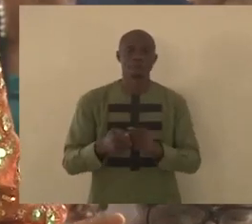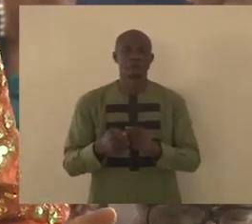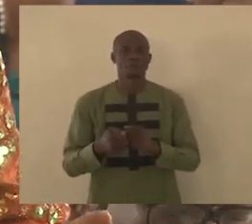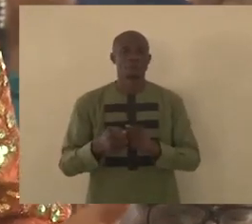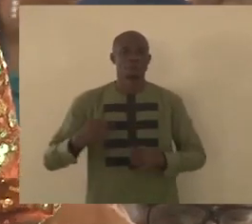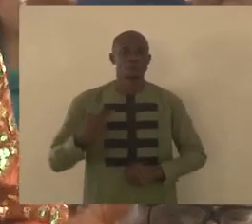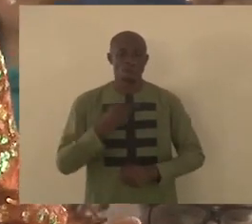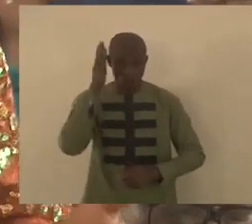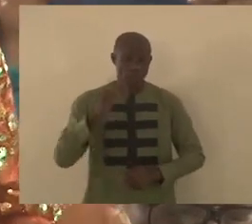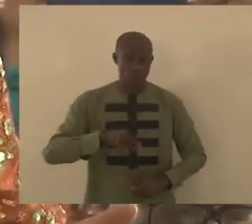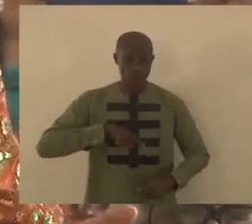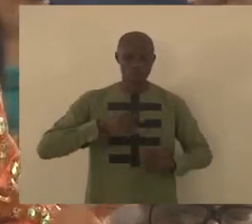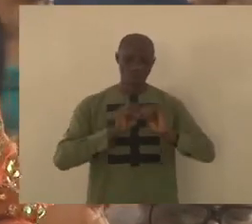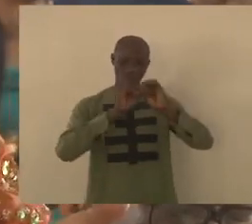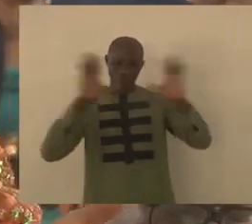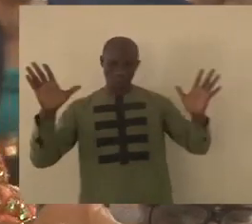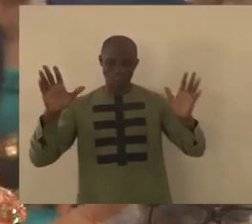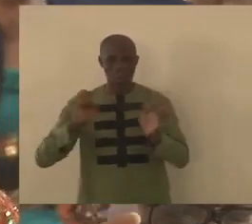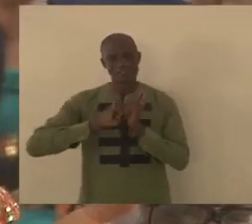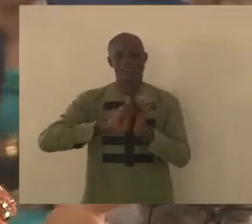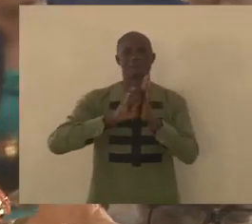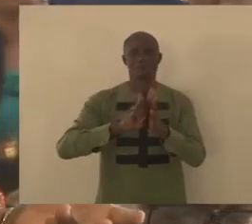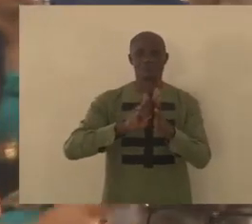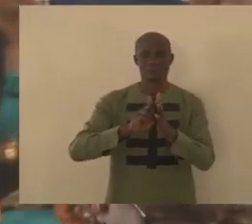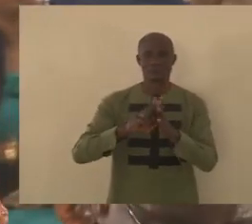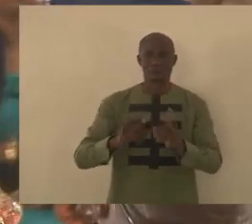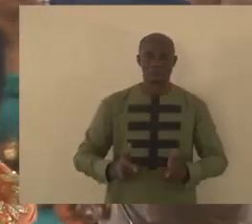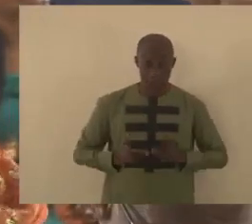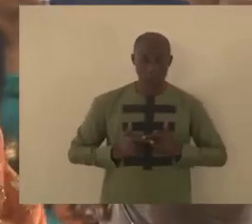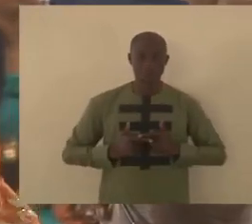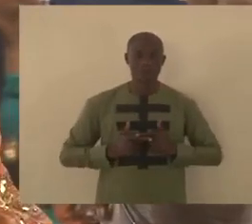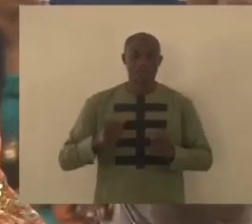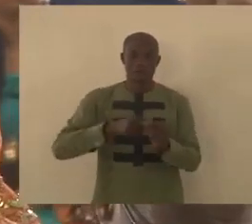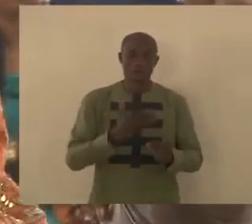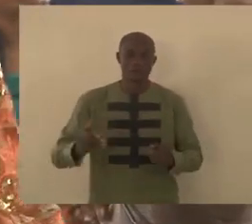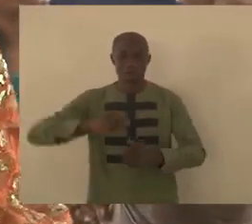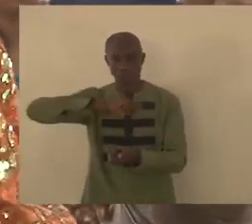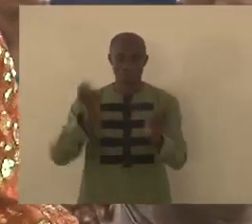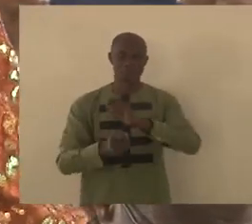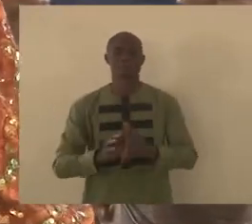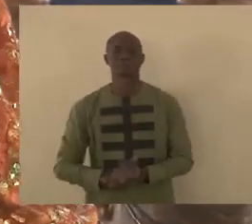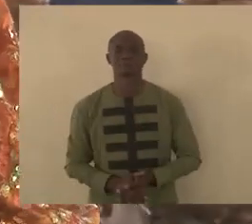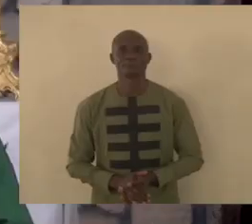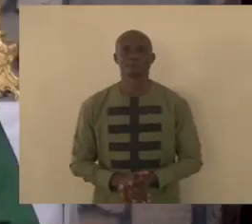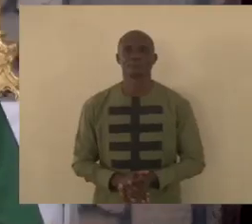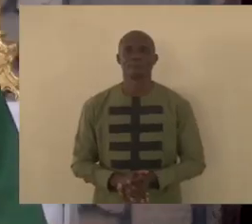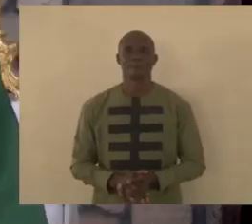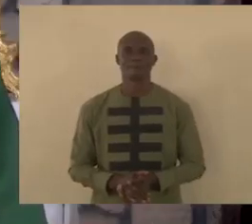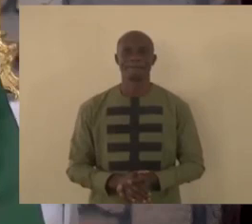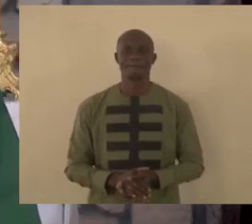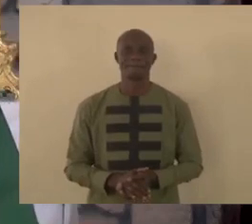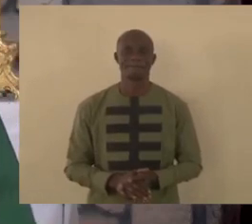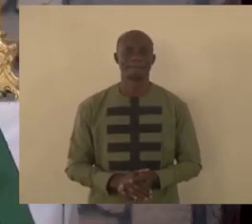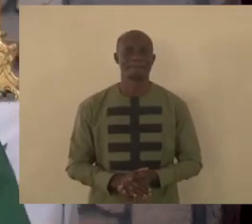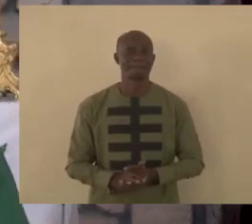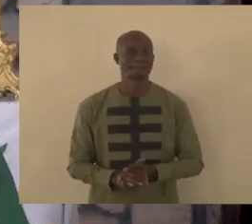ourselves and we'll live a shining exemplary. And it could turn everything up. Thank you. Let us put our hands together for